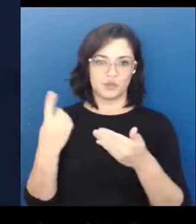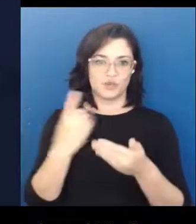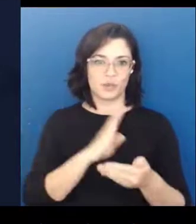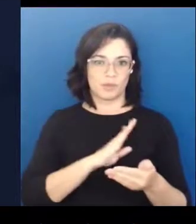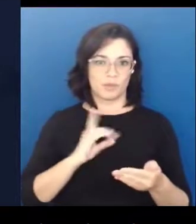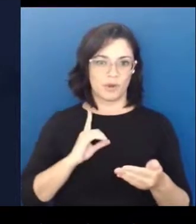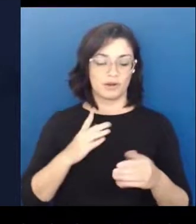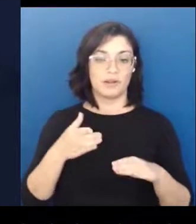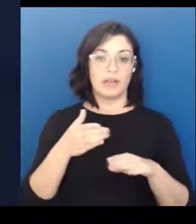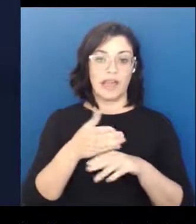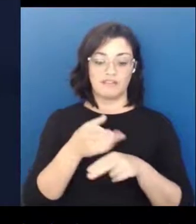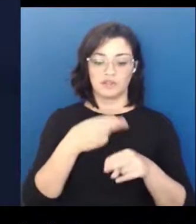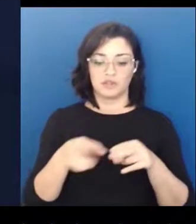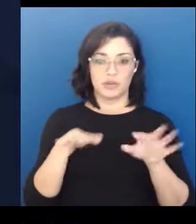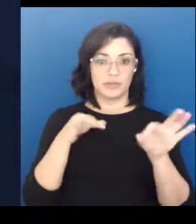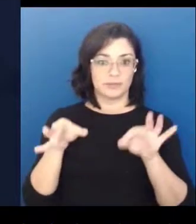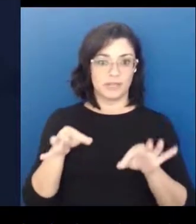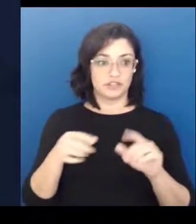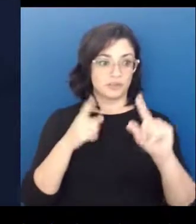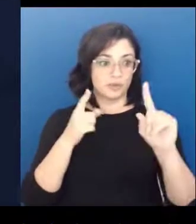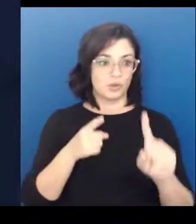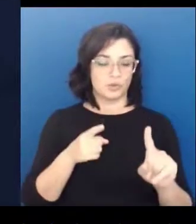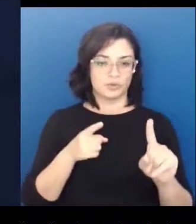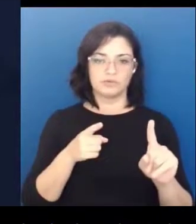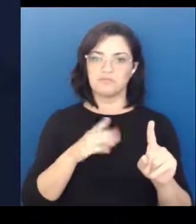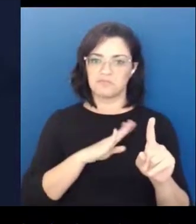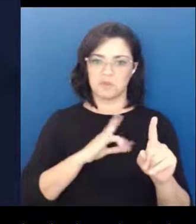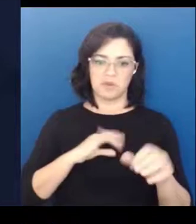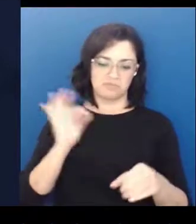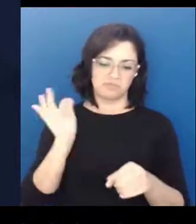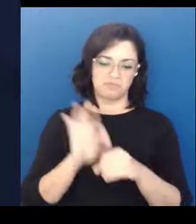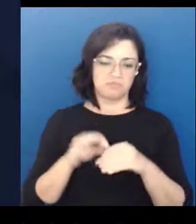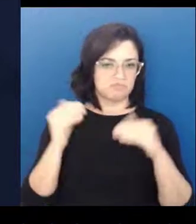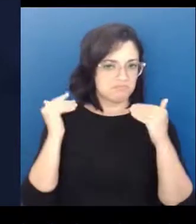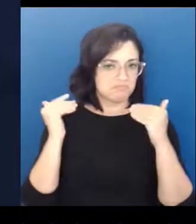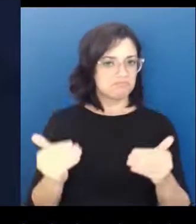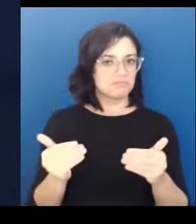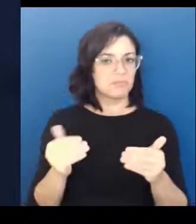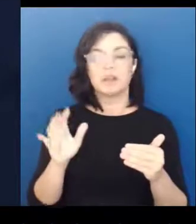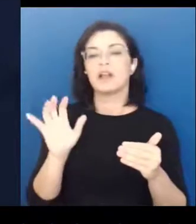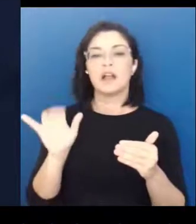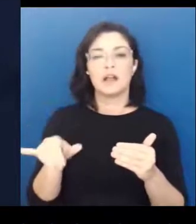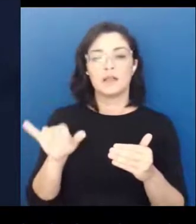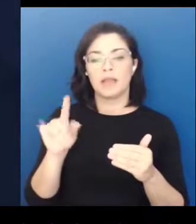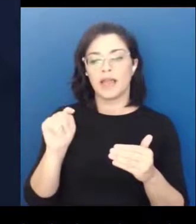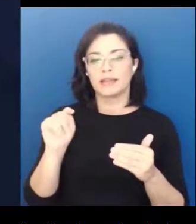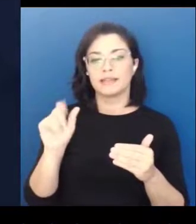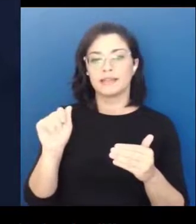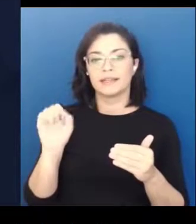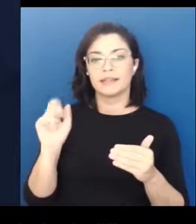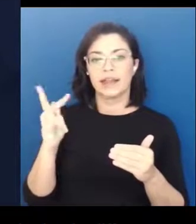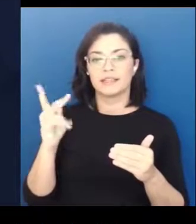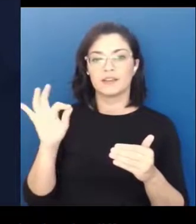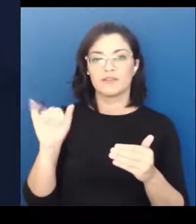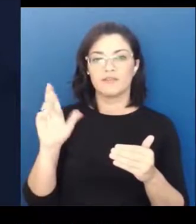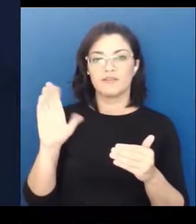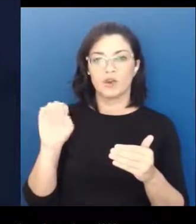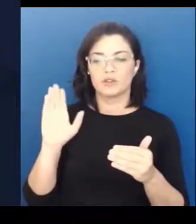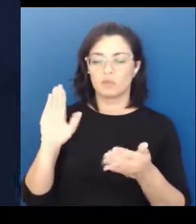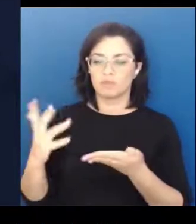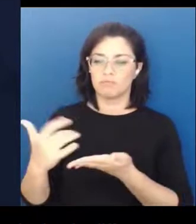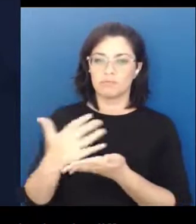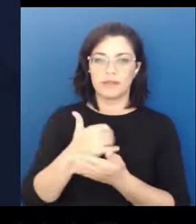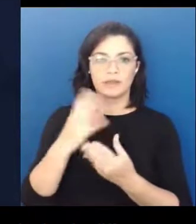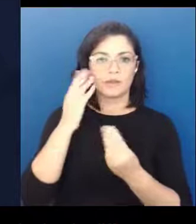to move forward. This task force will gather data from broadcast captioning in different markets across the United States.